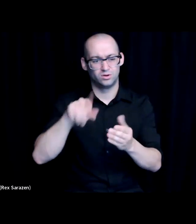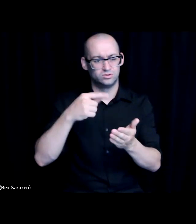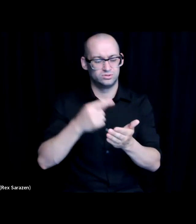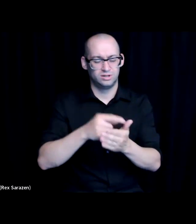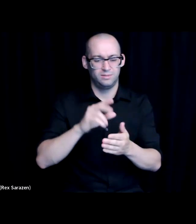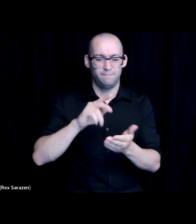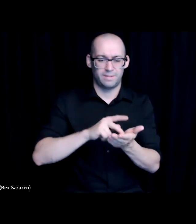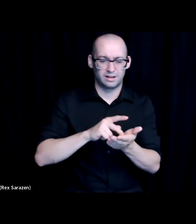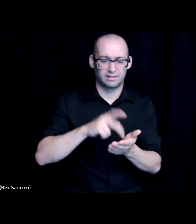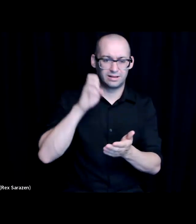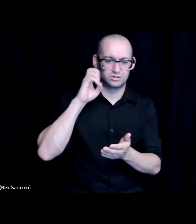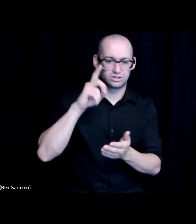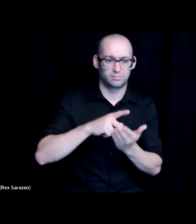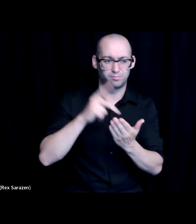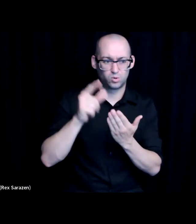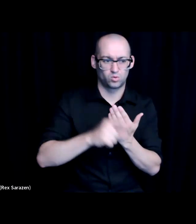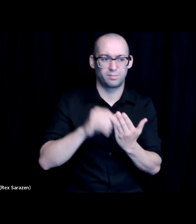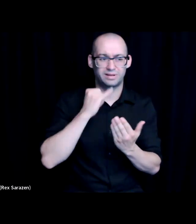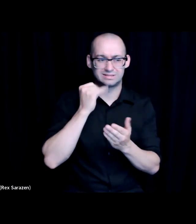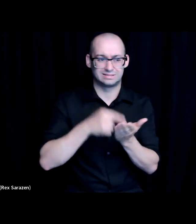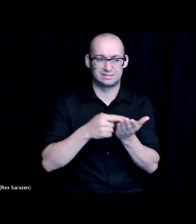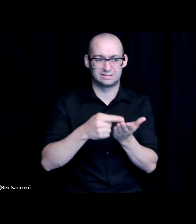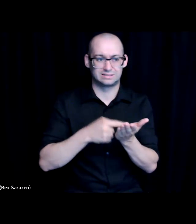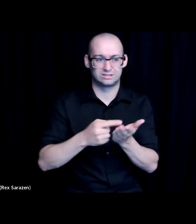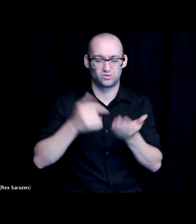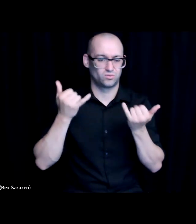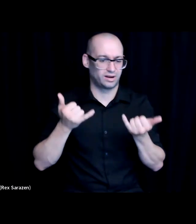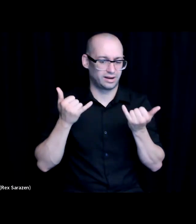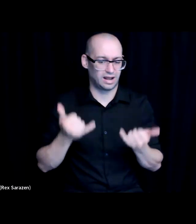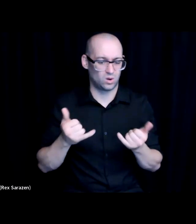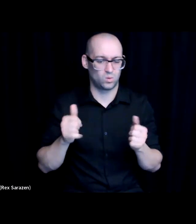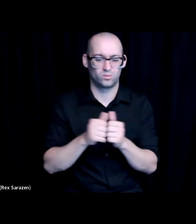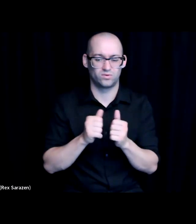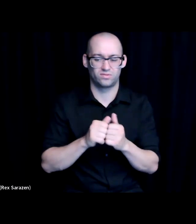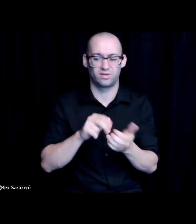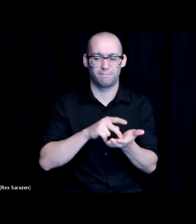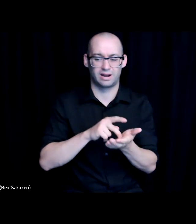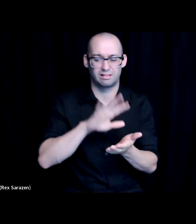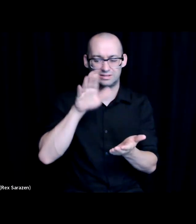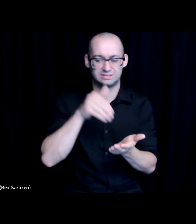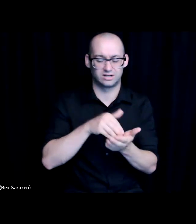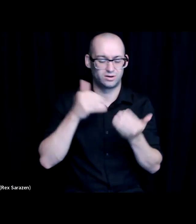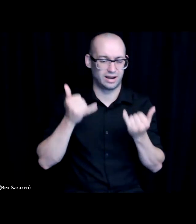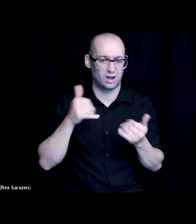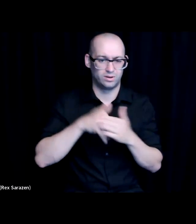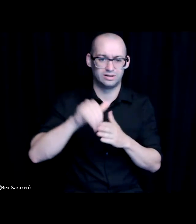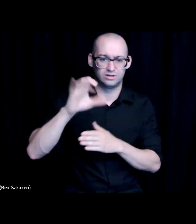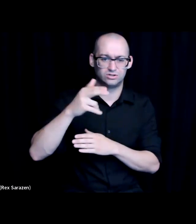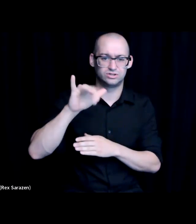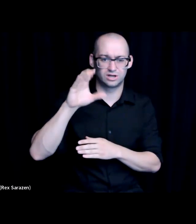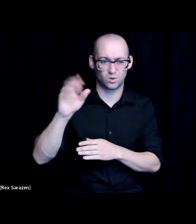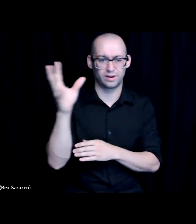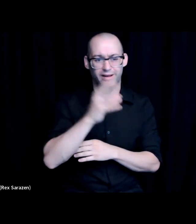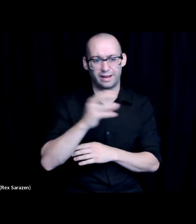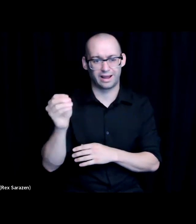education programs are being discussed right now with Enloe Medical Center here in Chico, as well as